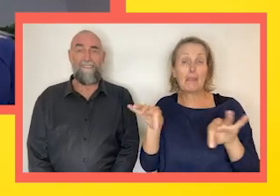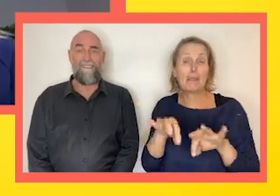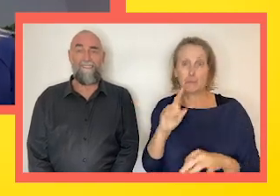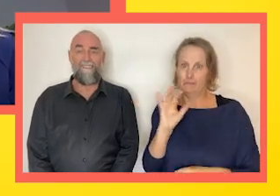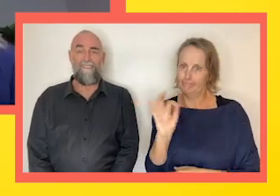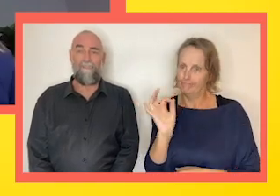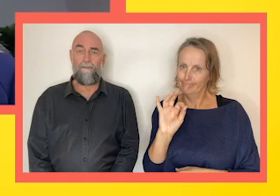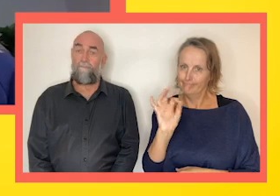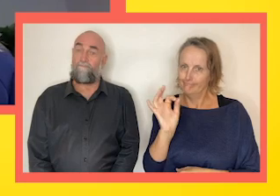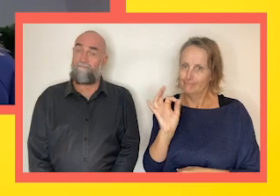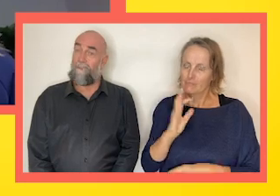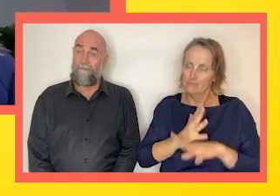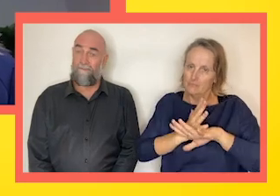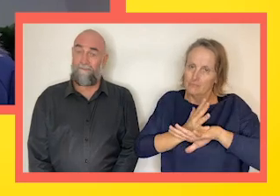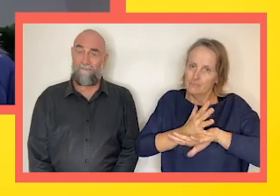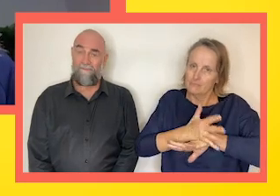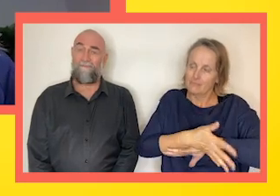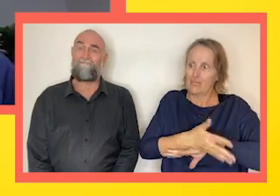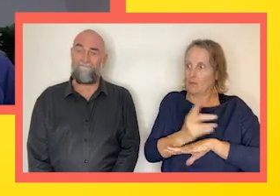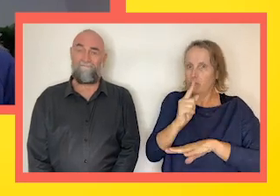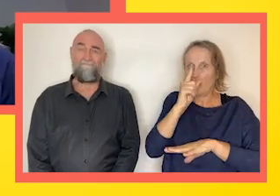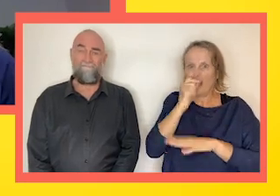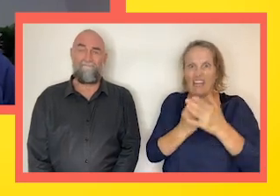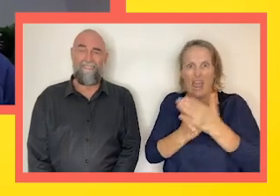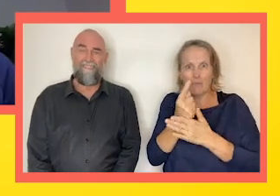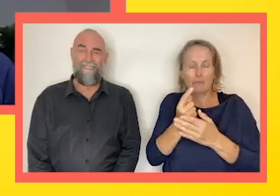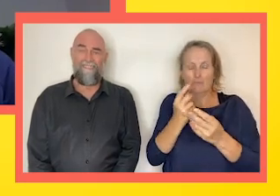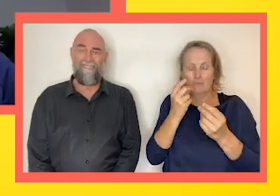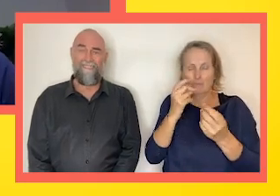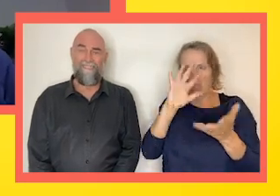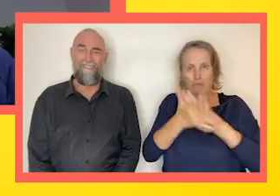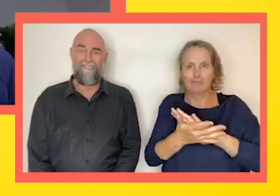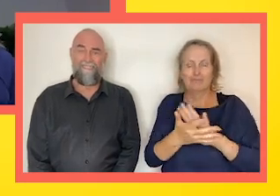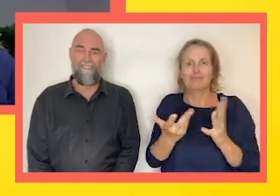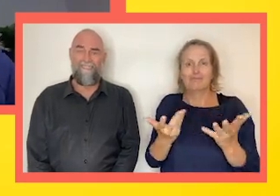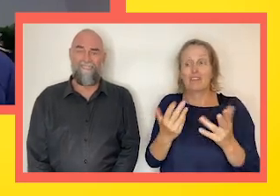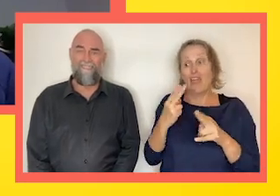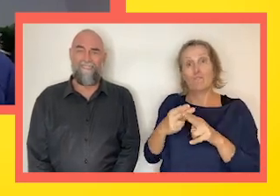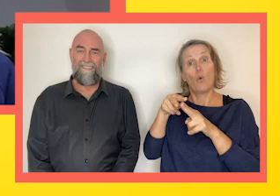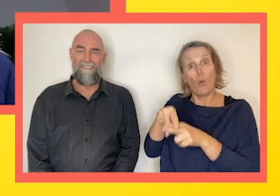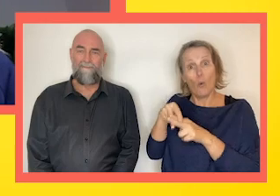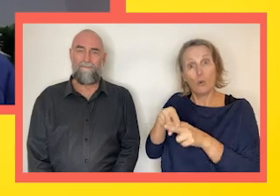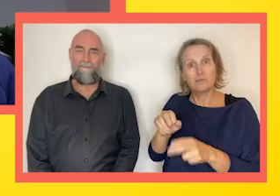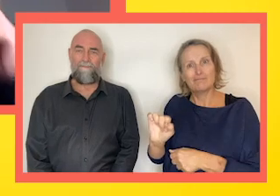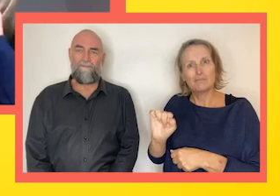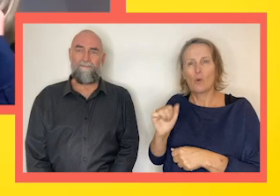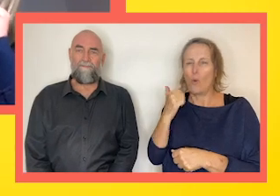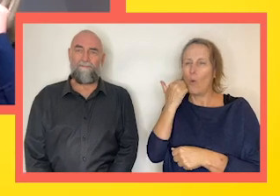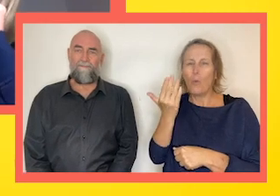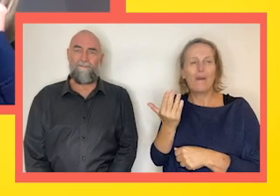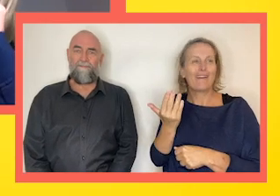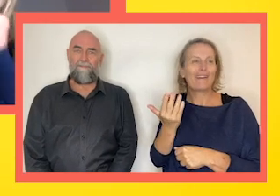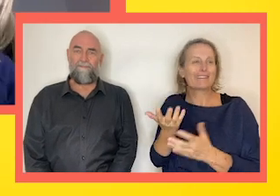so easy and it's a given, but there's a lot that can happen between now and then. So particularly with horses, it's always